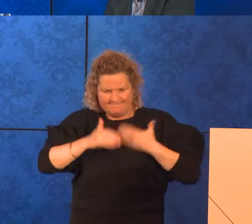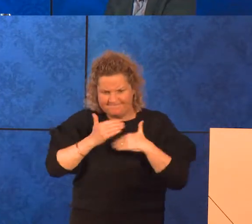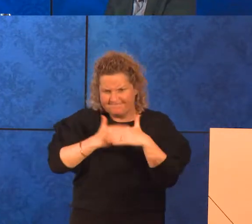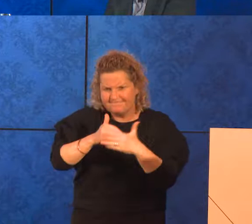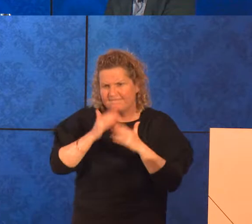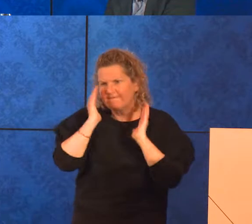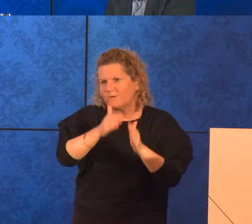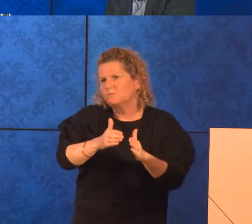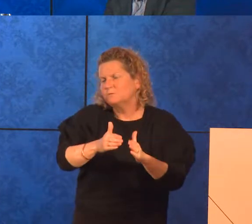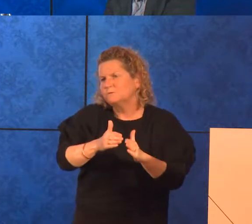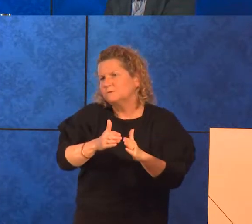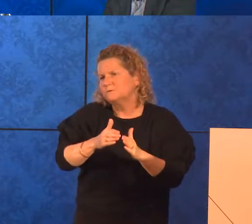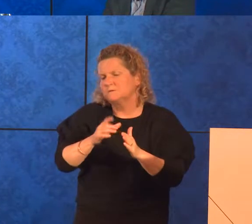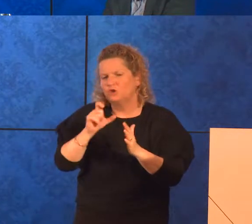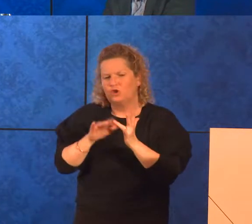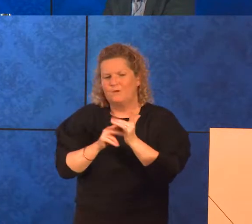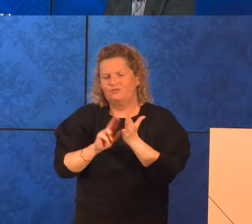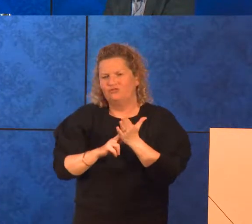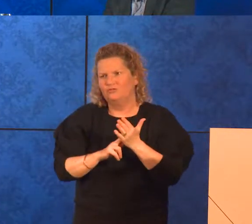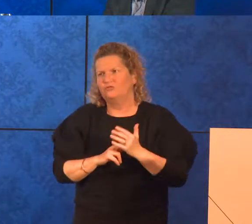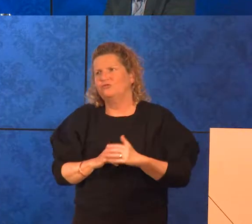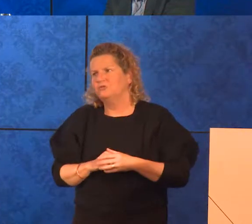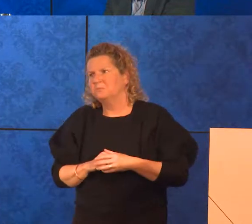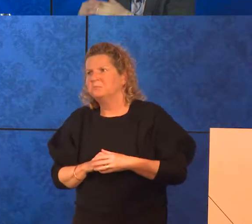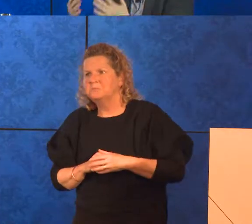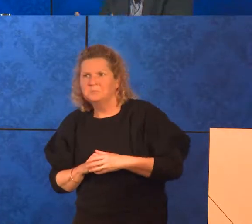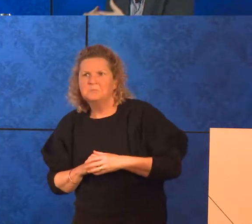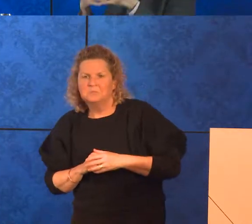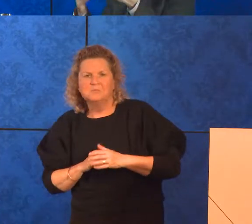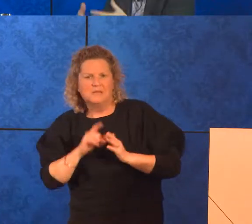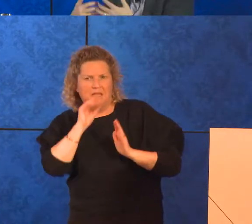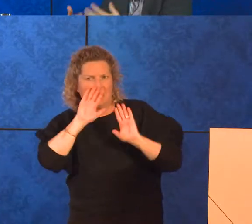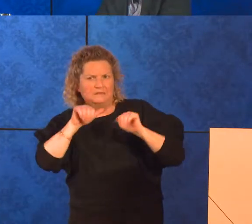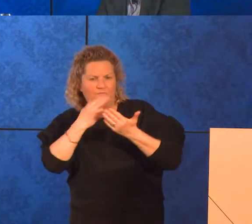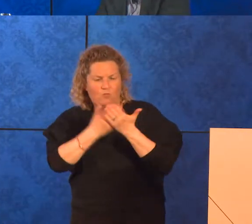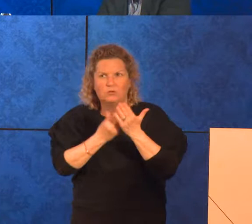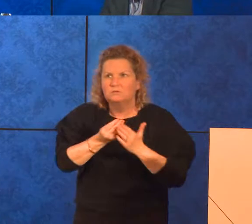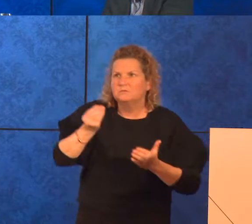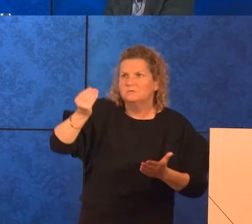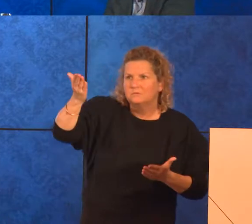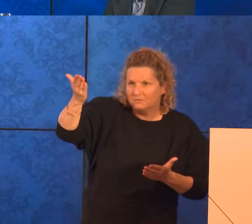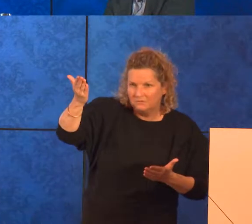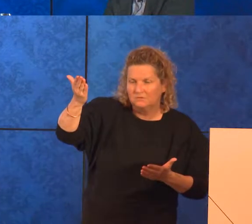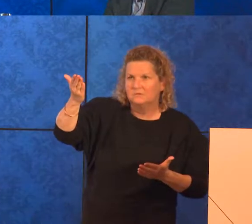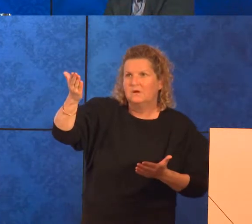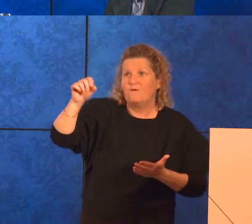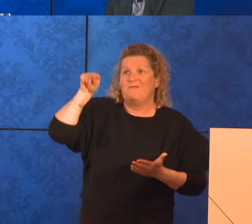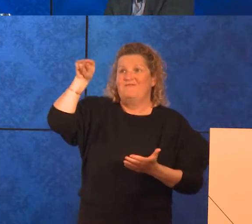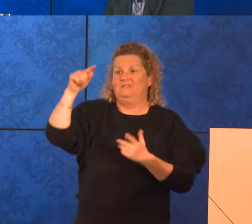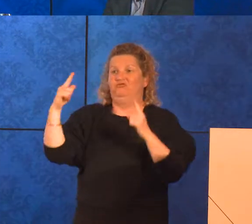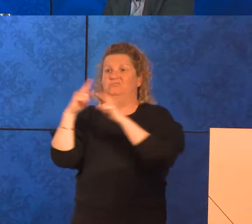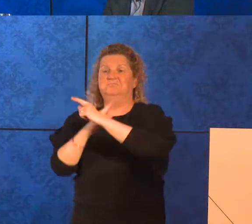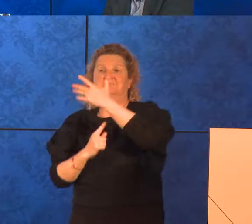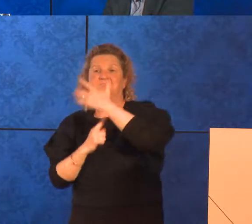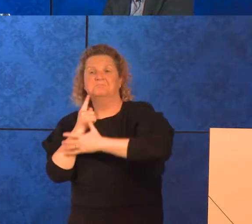sort of focused commission that can, deliver a report and then produce